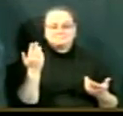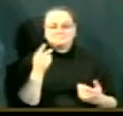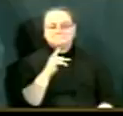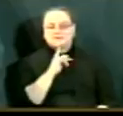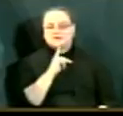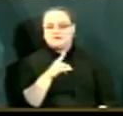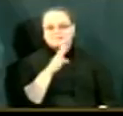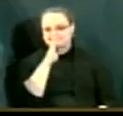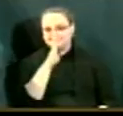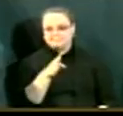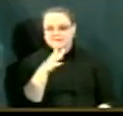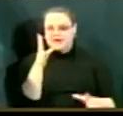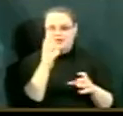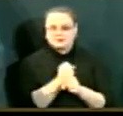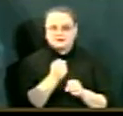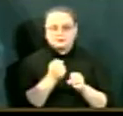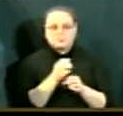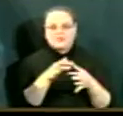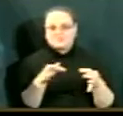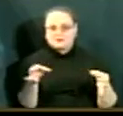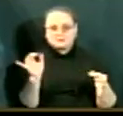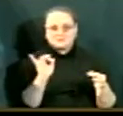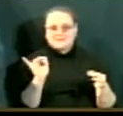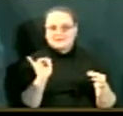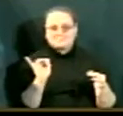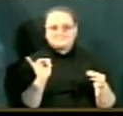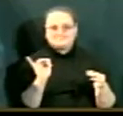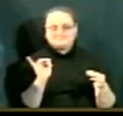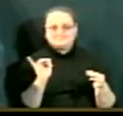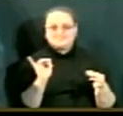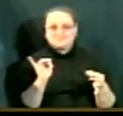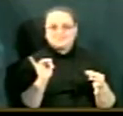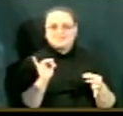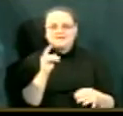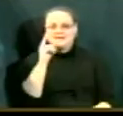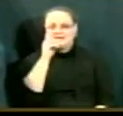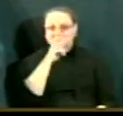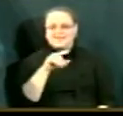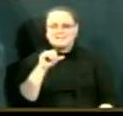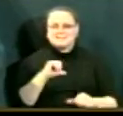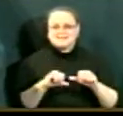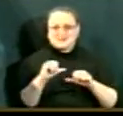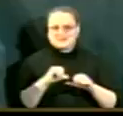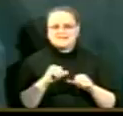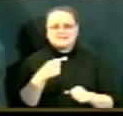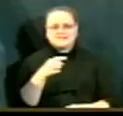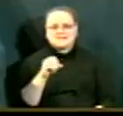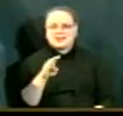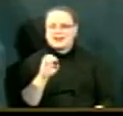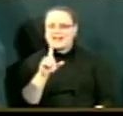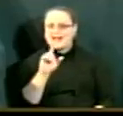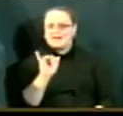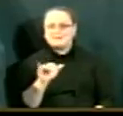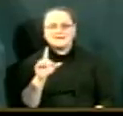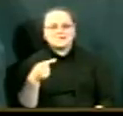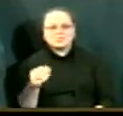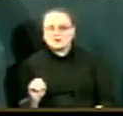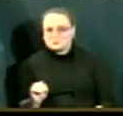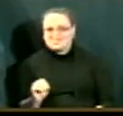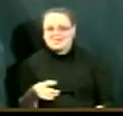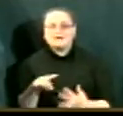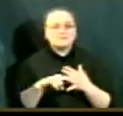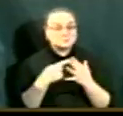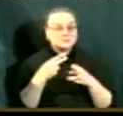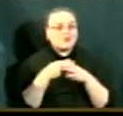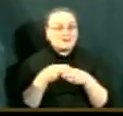I'd summarize it with a phrase like fake science gobbledygook. That's what I'm going to start